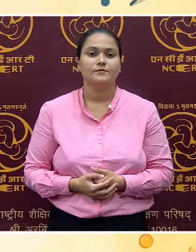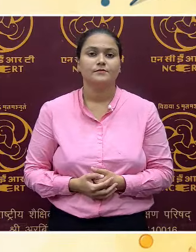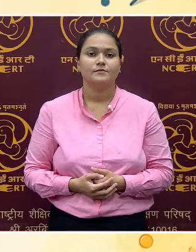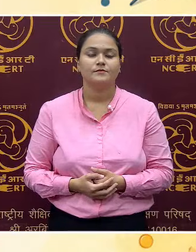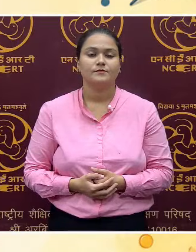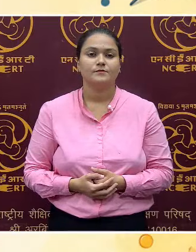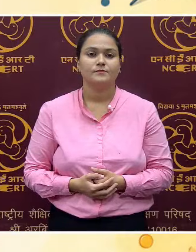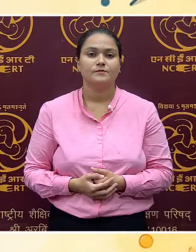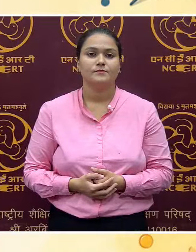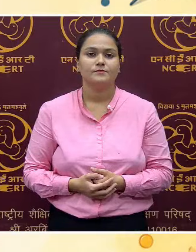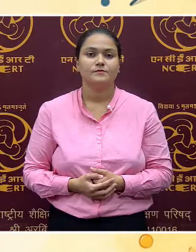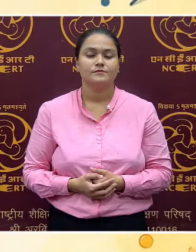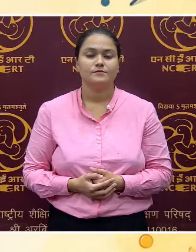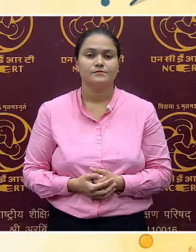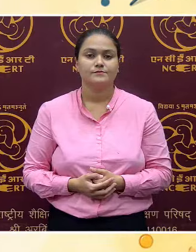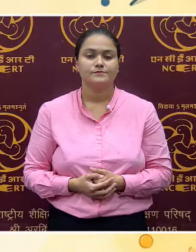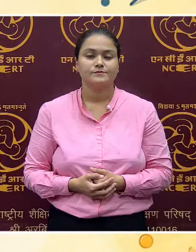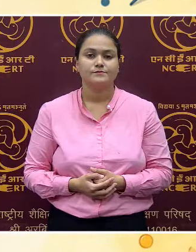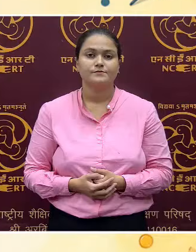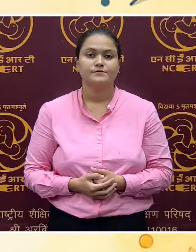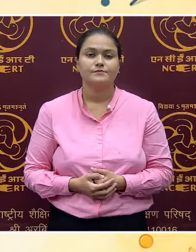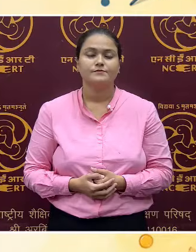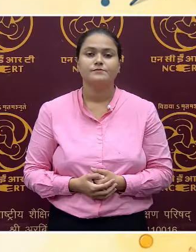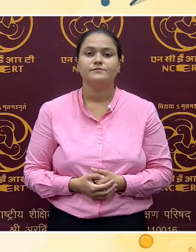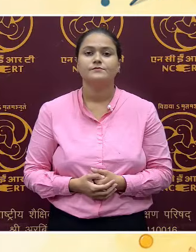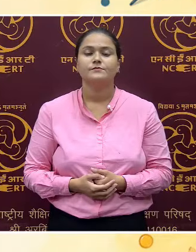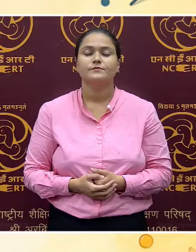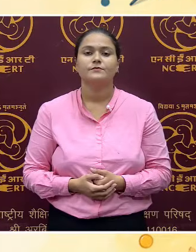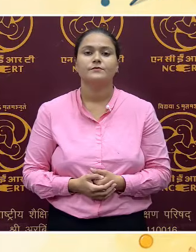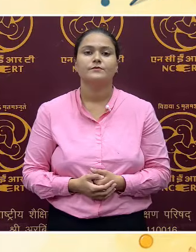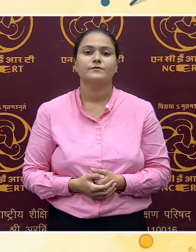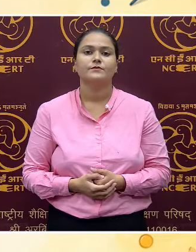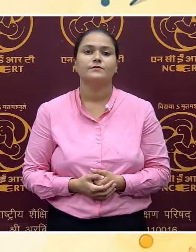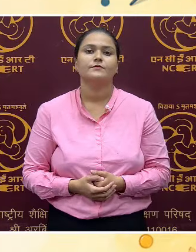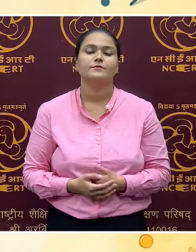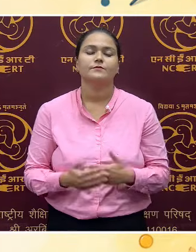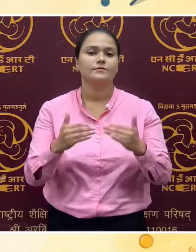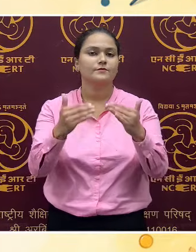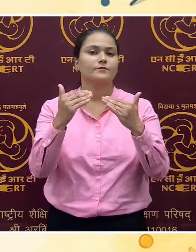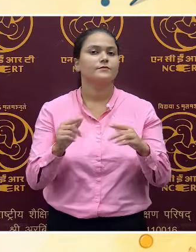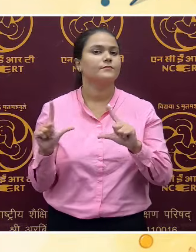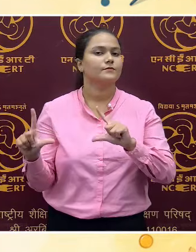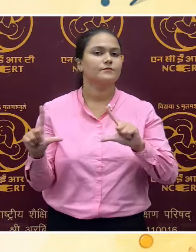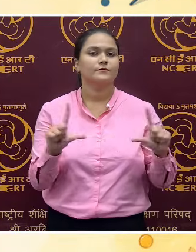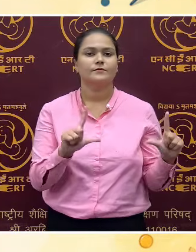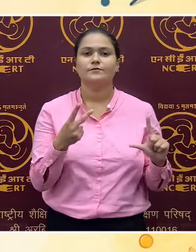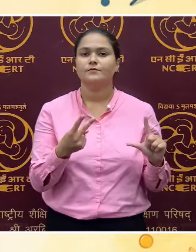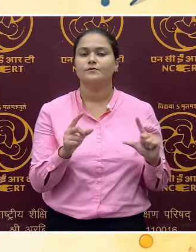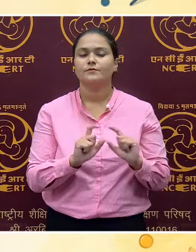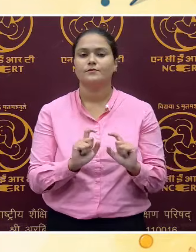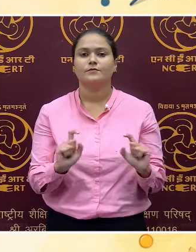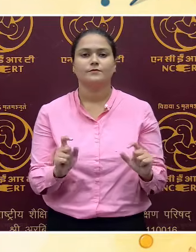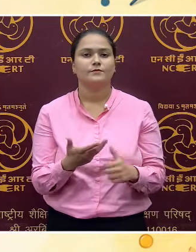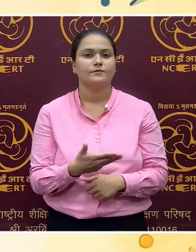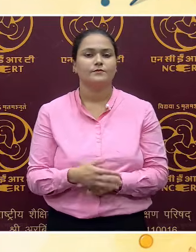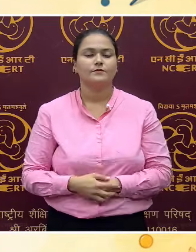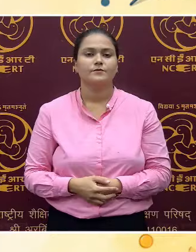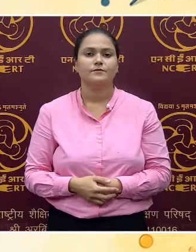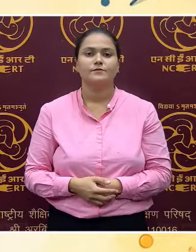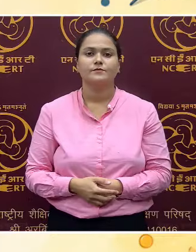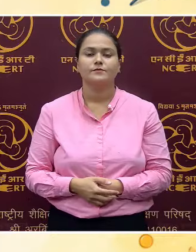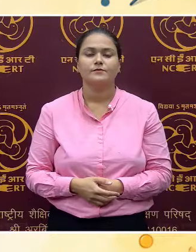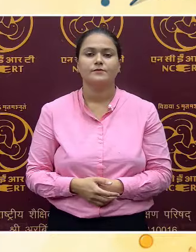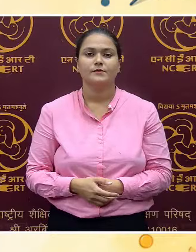chair. Okay. Let's look at the next one,